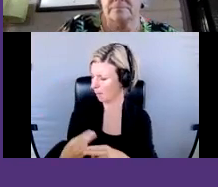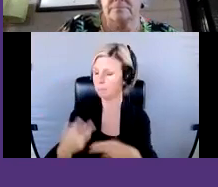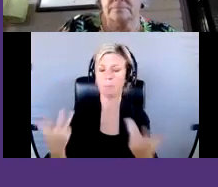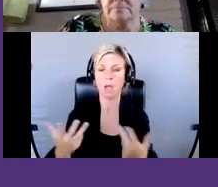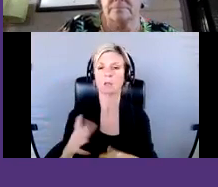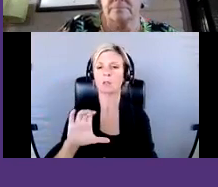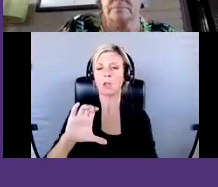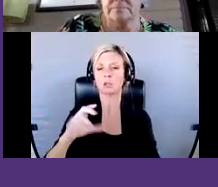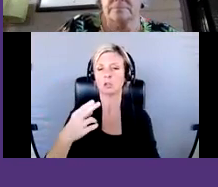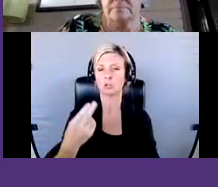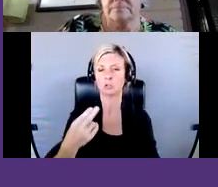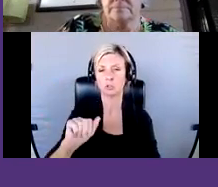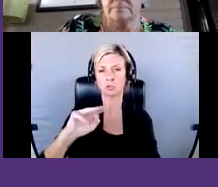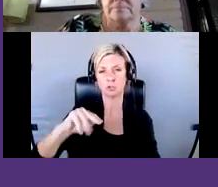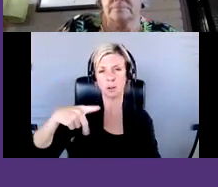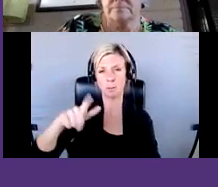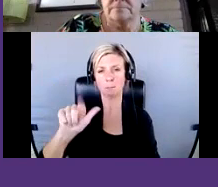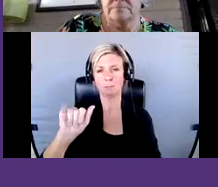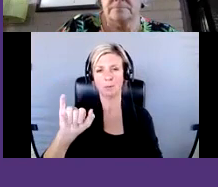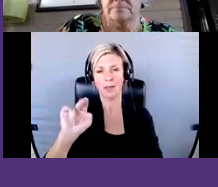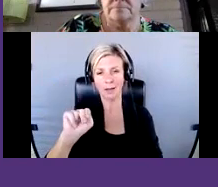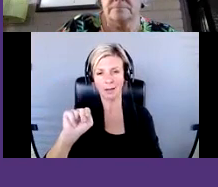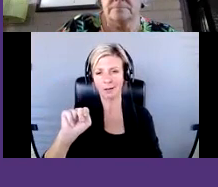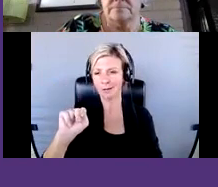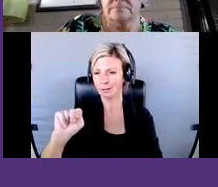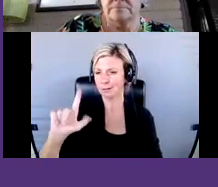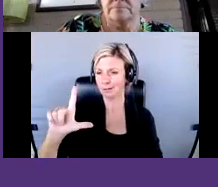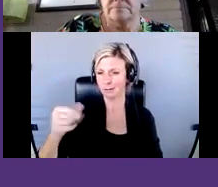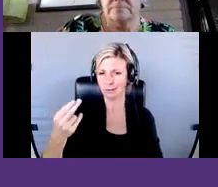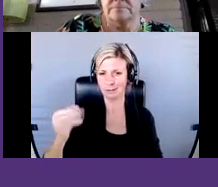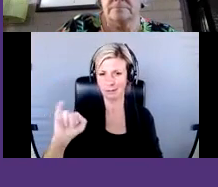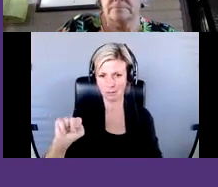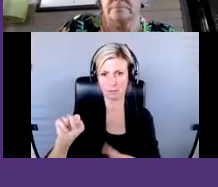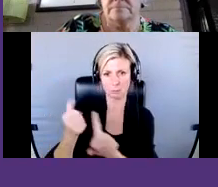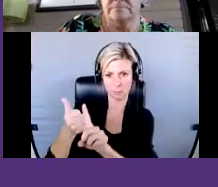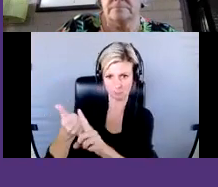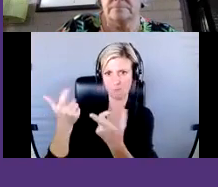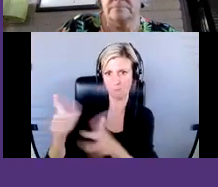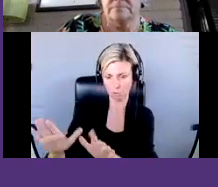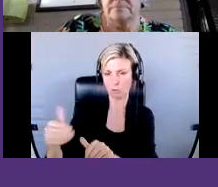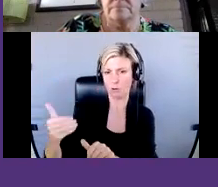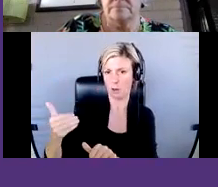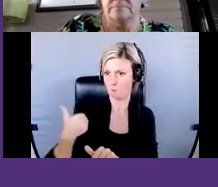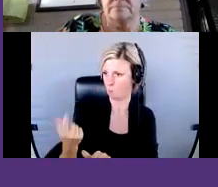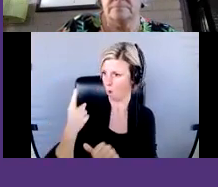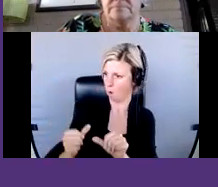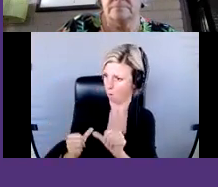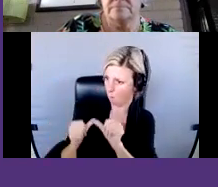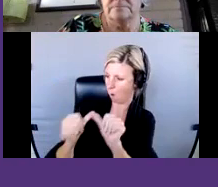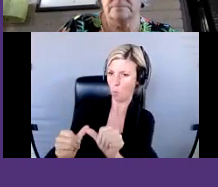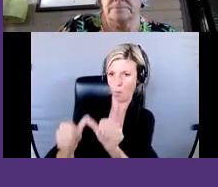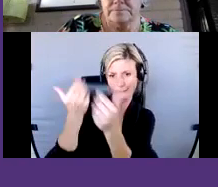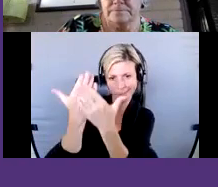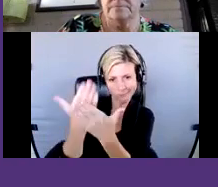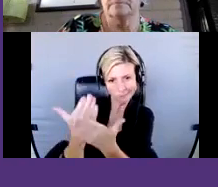elder mediation project that's ongoing as part of their funding, and they have proven efficacy. So there's some data already